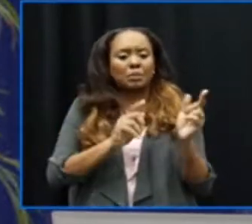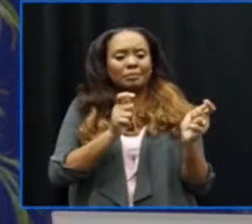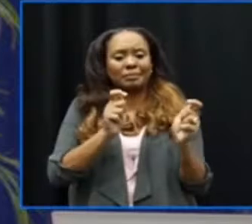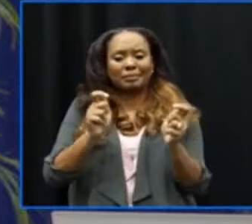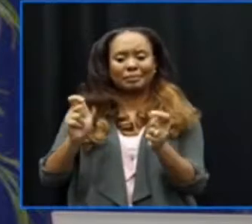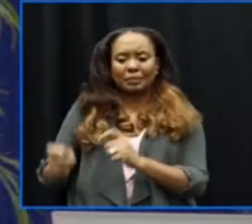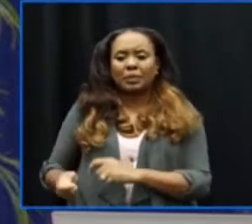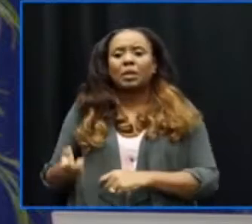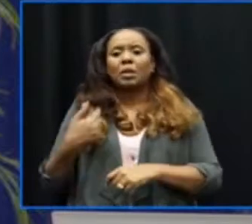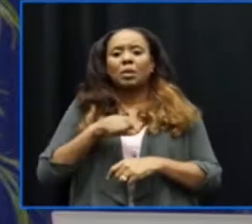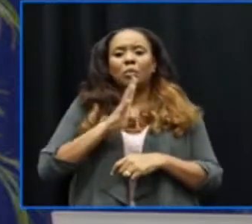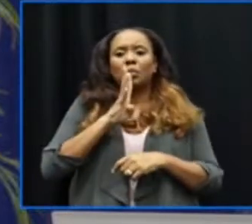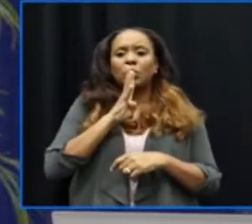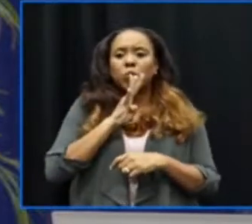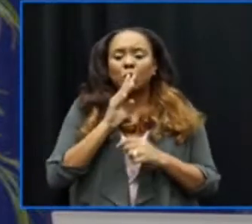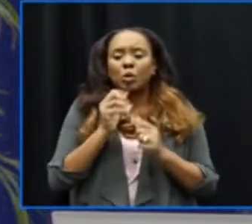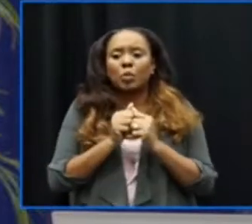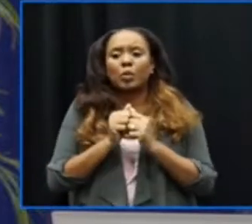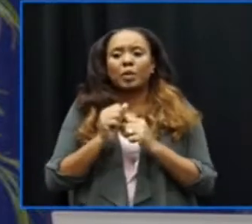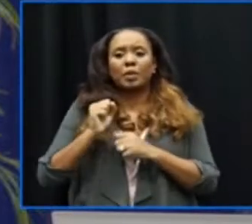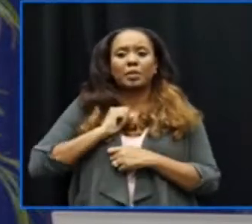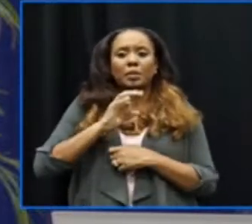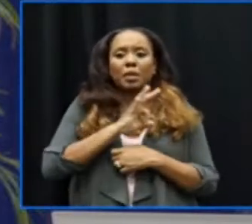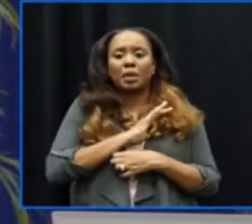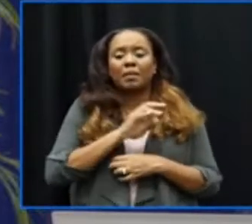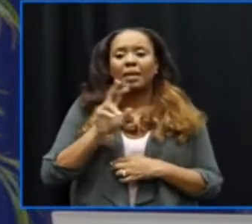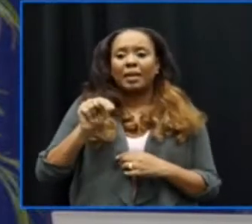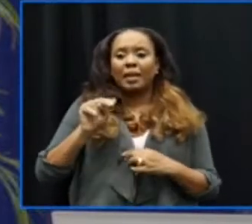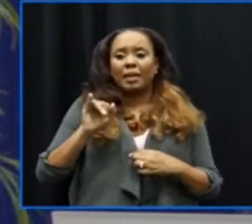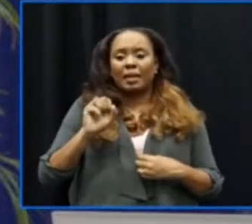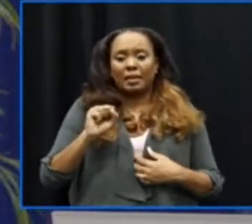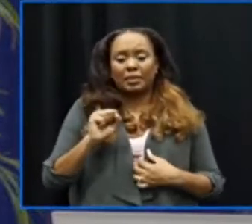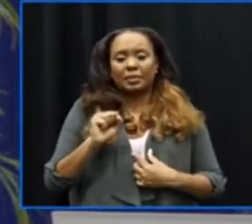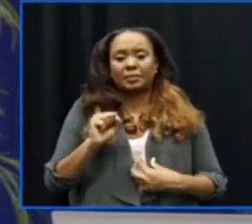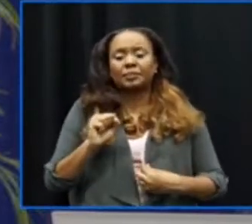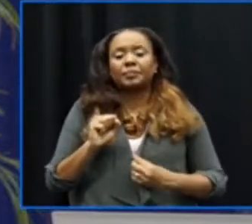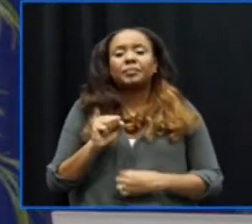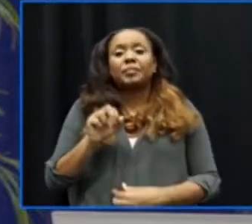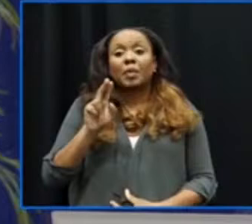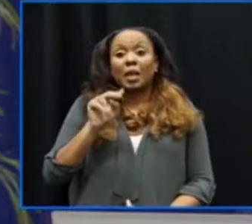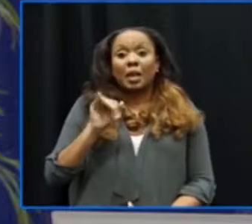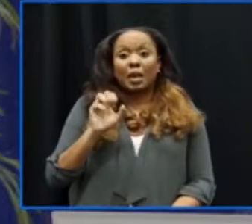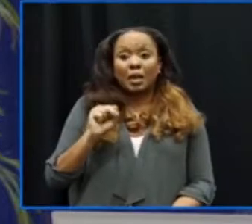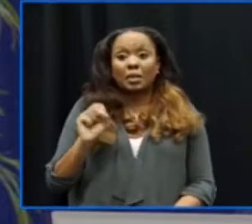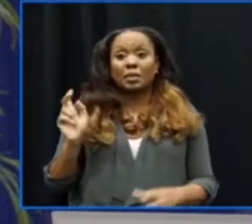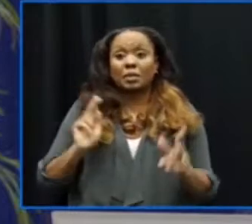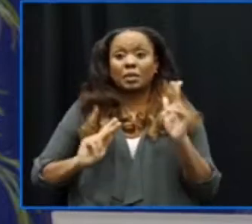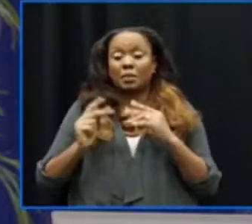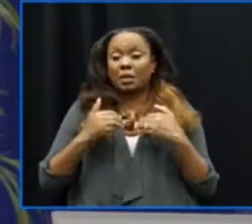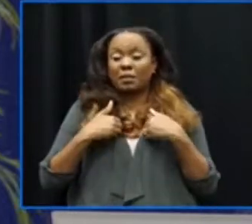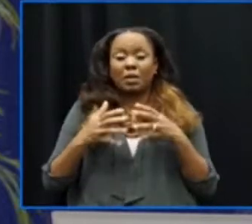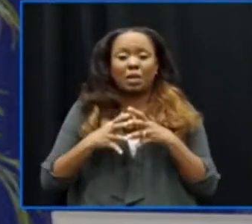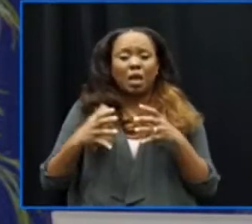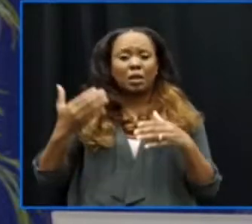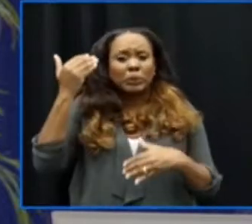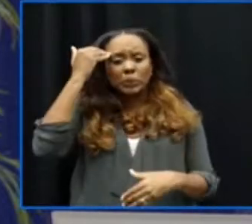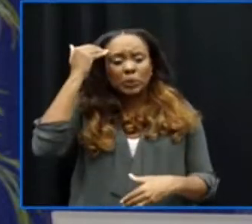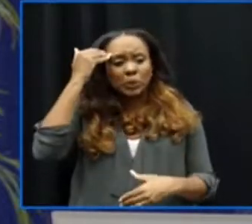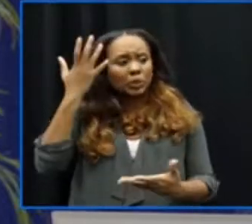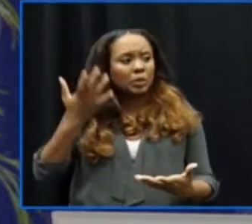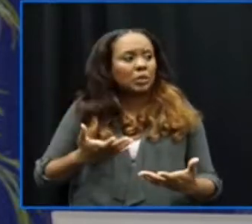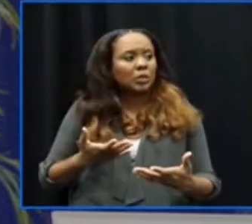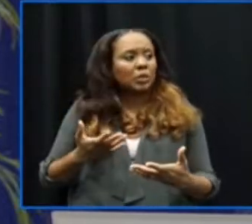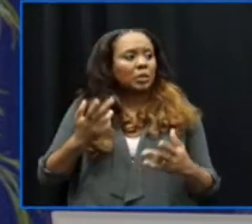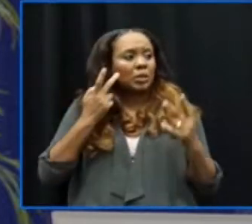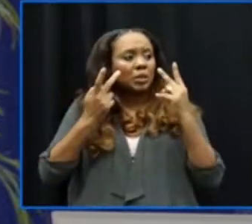staff of the NIS this morning. They have so much knowledge that we have to harness to global benchmarks of people who do it best. How can we